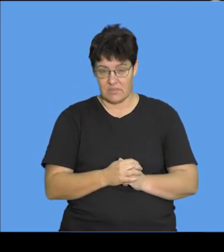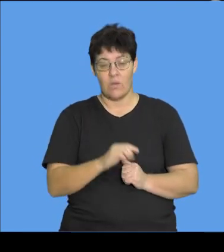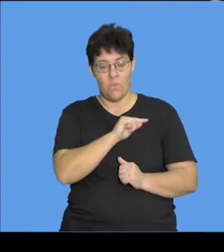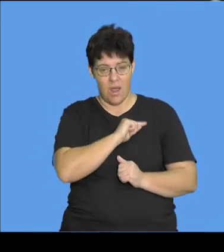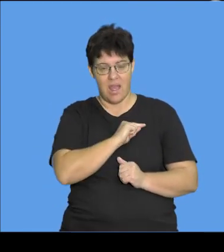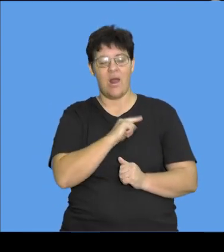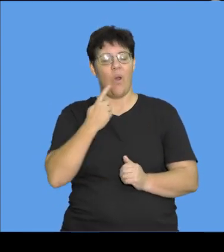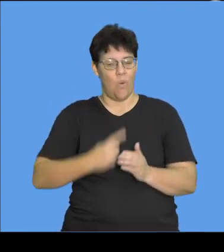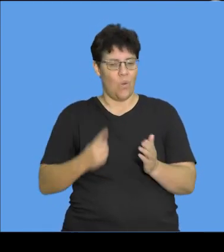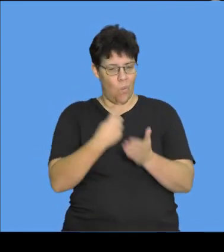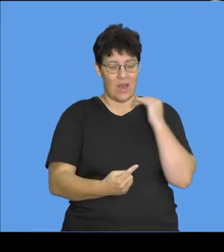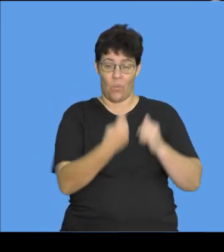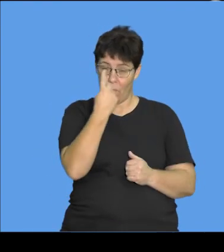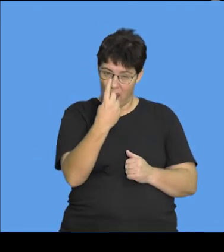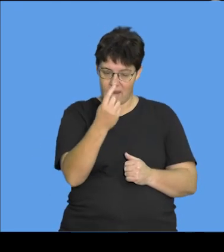egg develops.